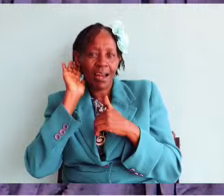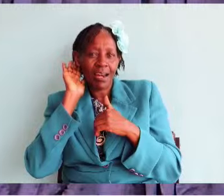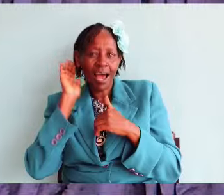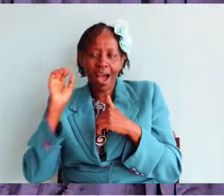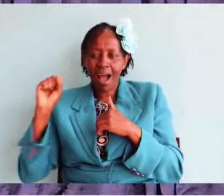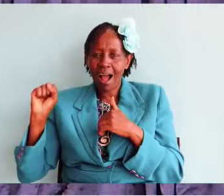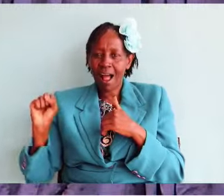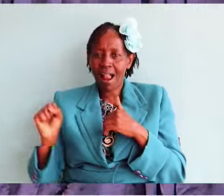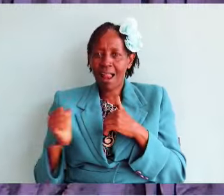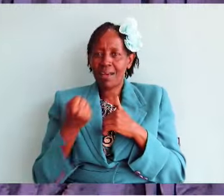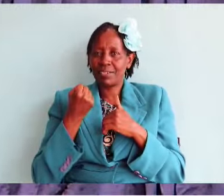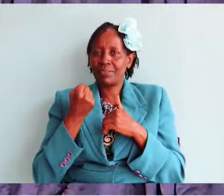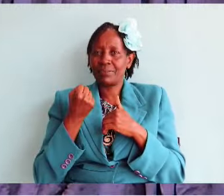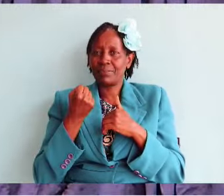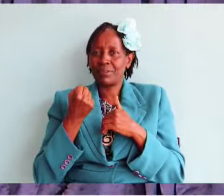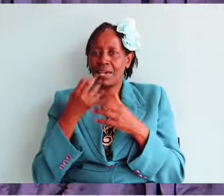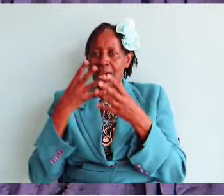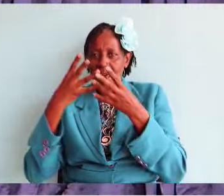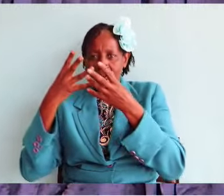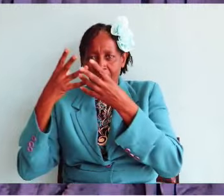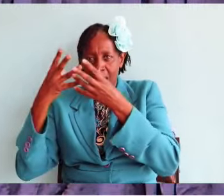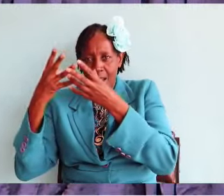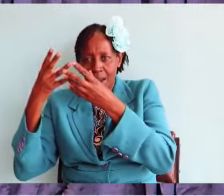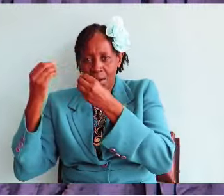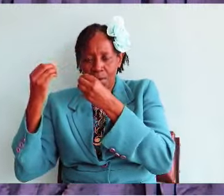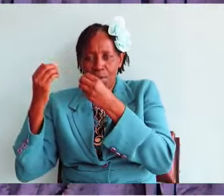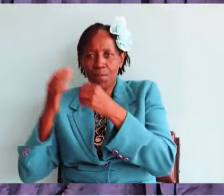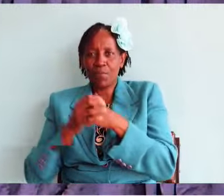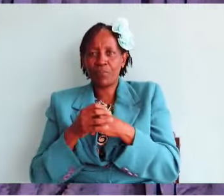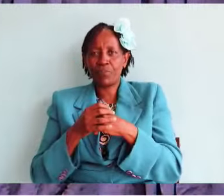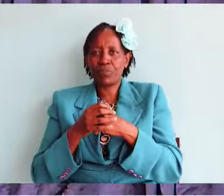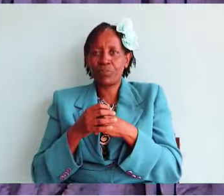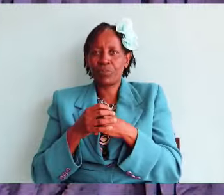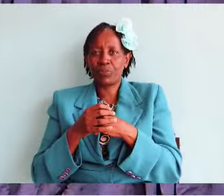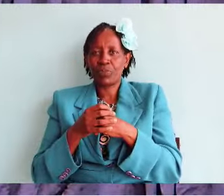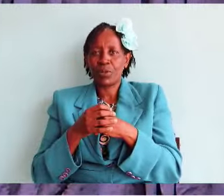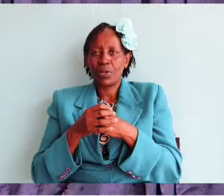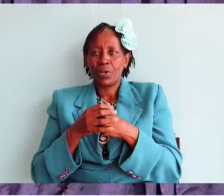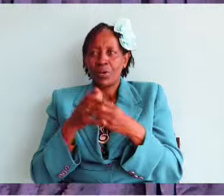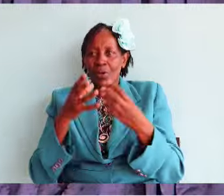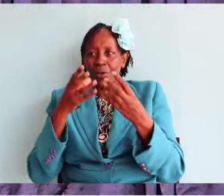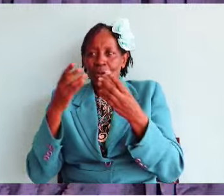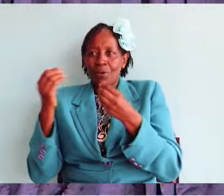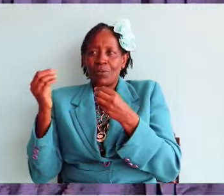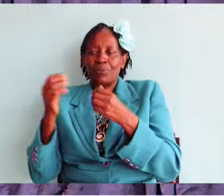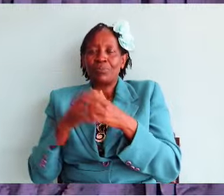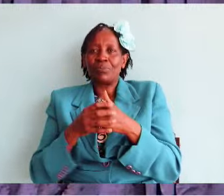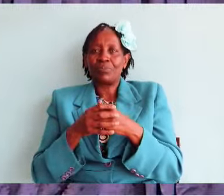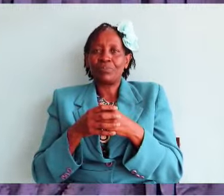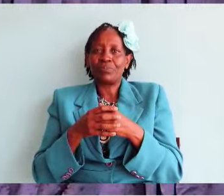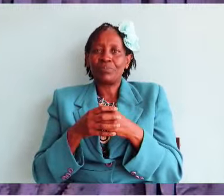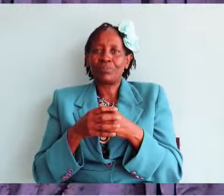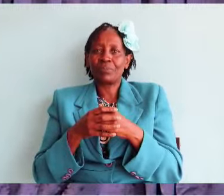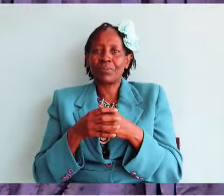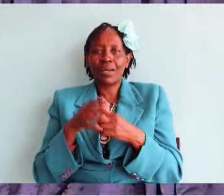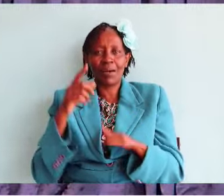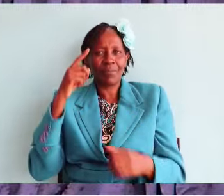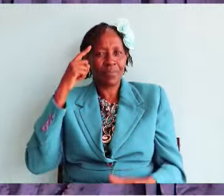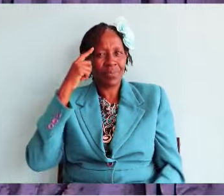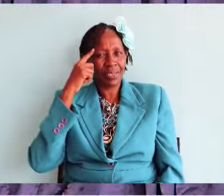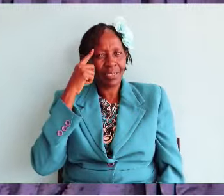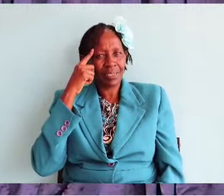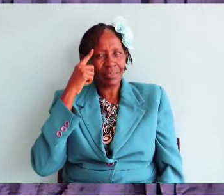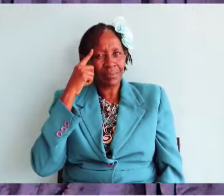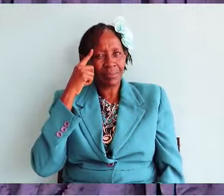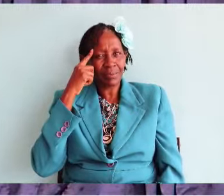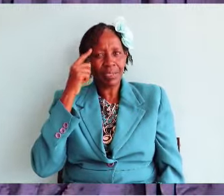Arise and go against the camp. Go down against the camp. I am thinking of